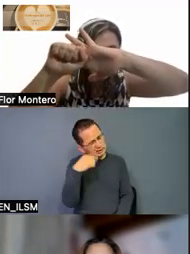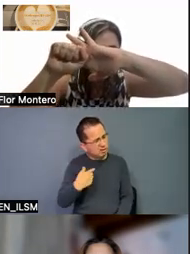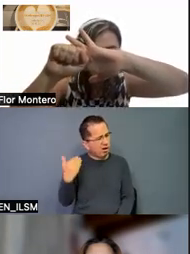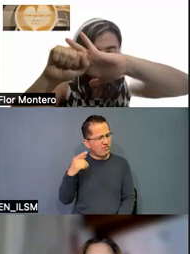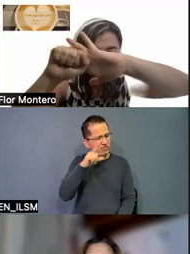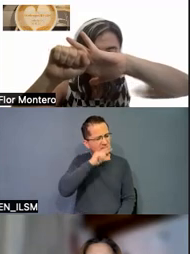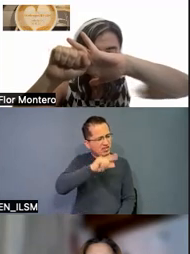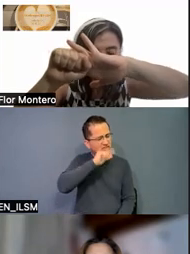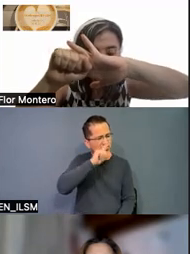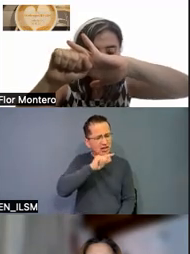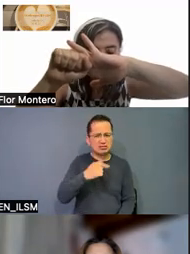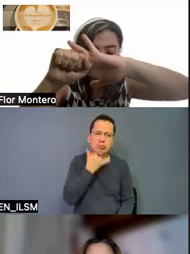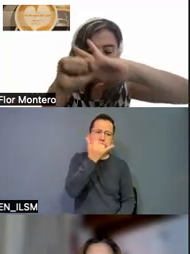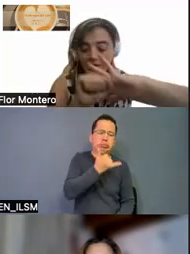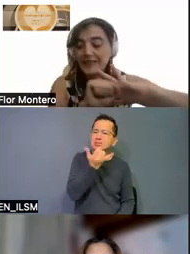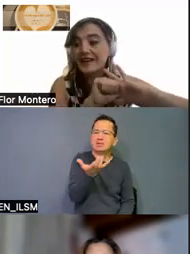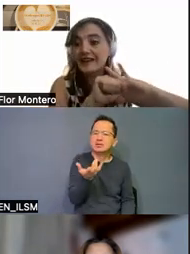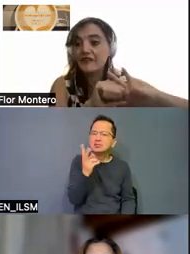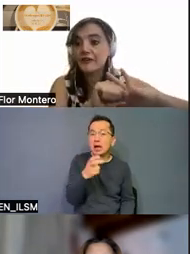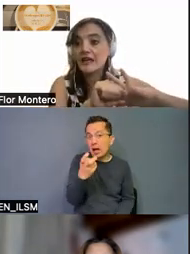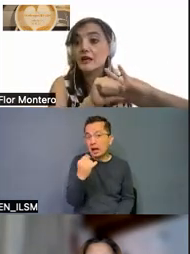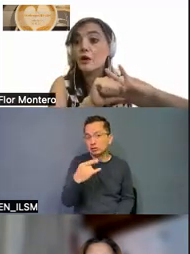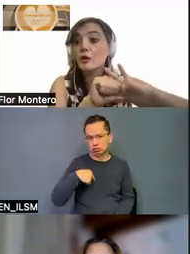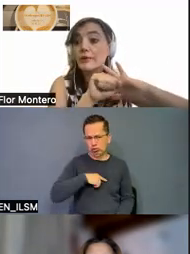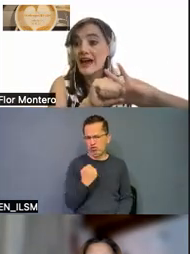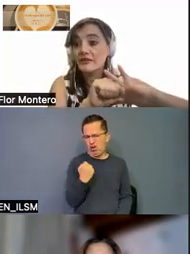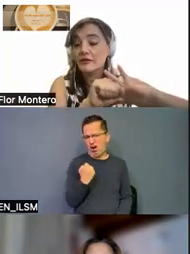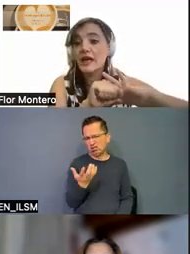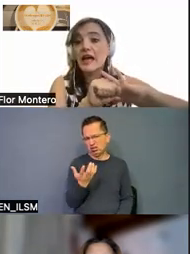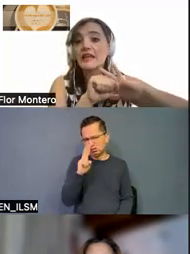By holding the middle finger like this, we're working with the liver and the